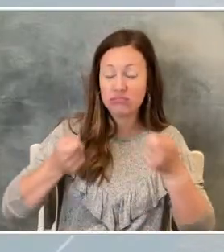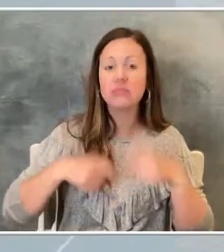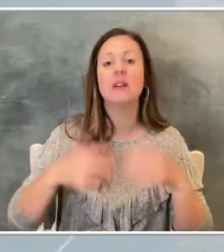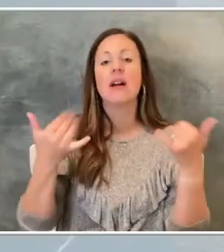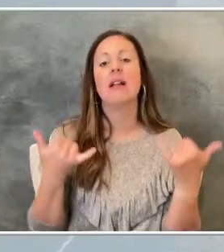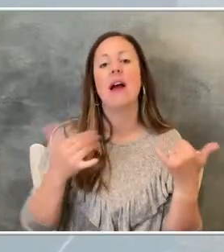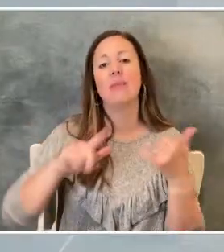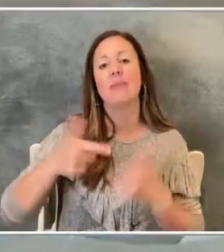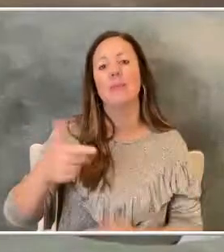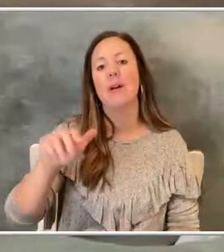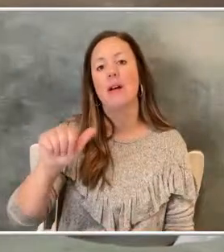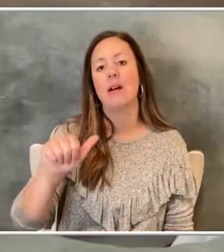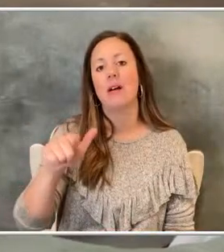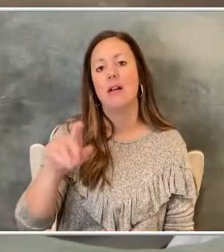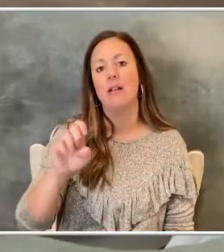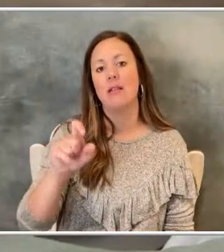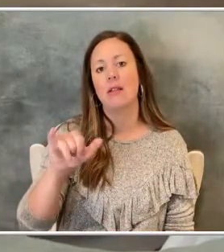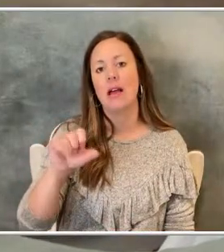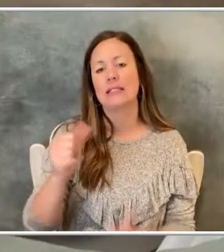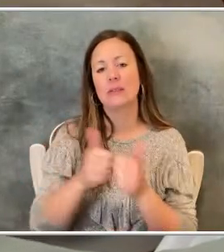story.